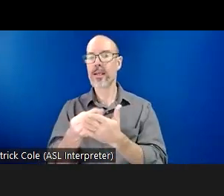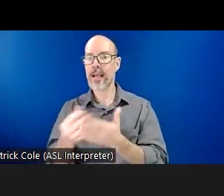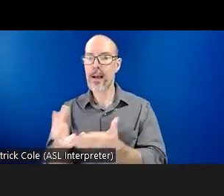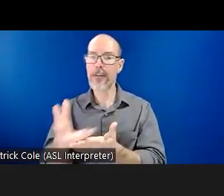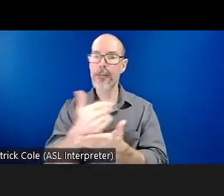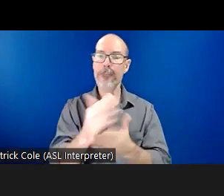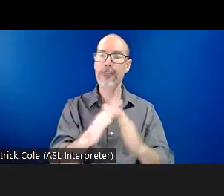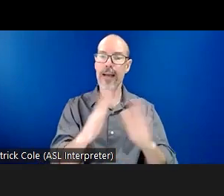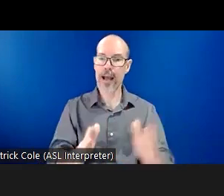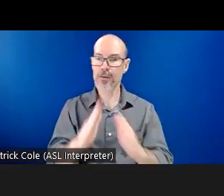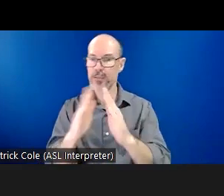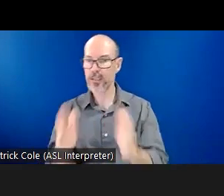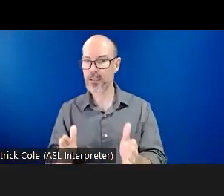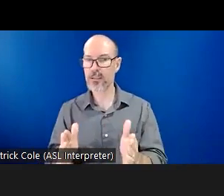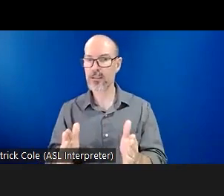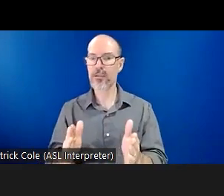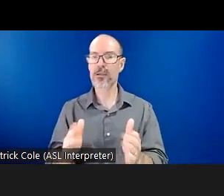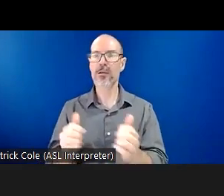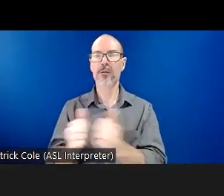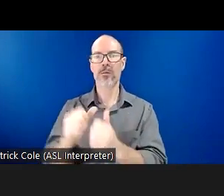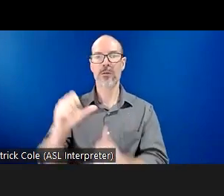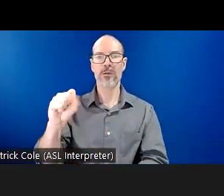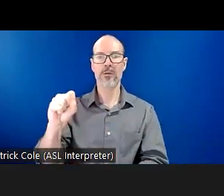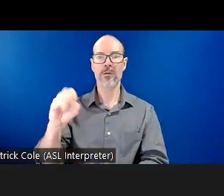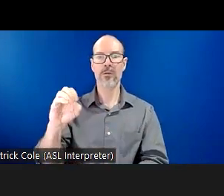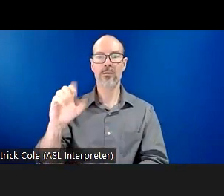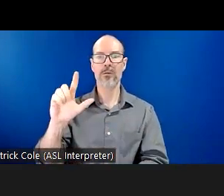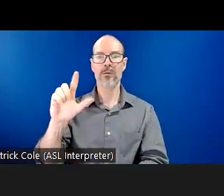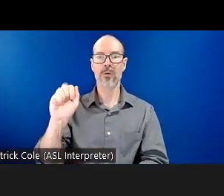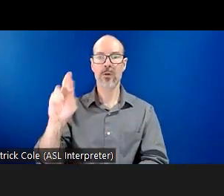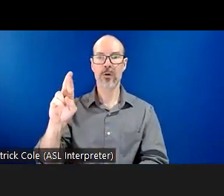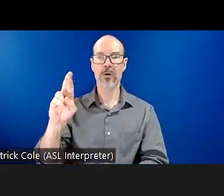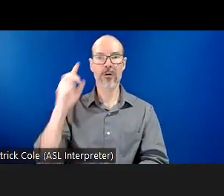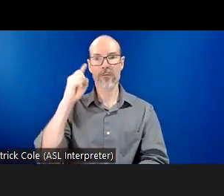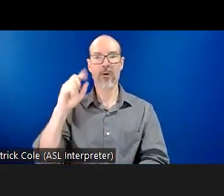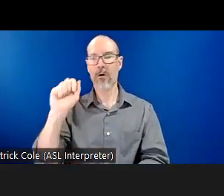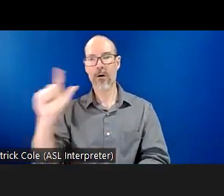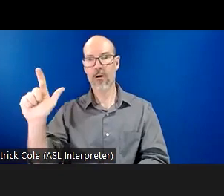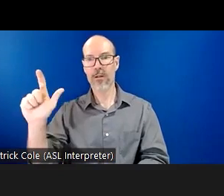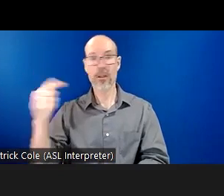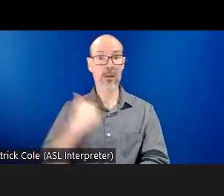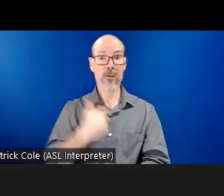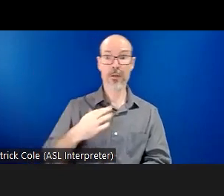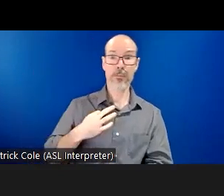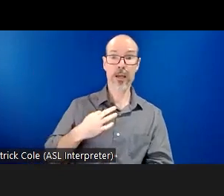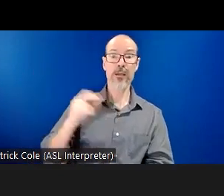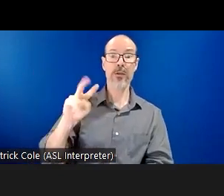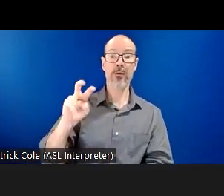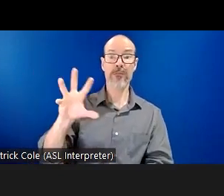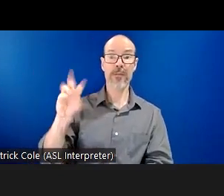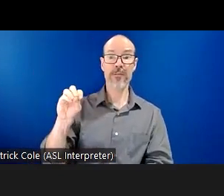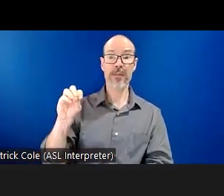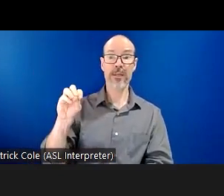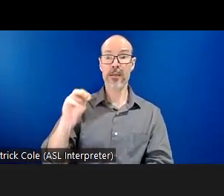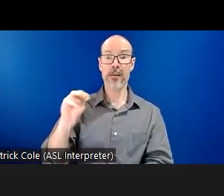in the Solar for All, we have applied for $250 million in that program. We expect to get